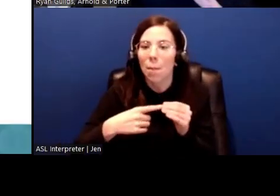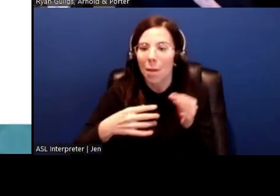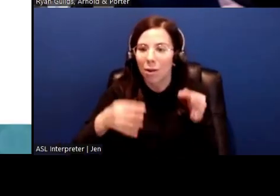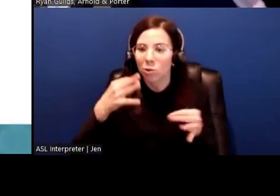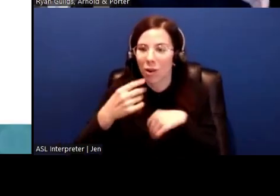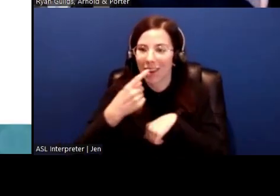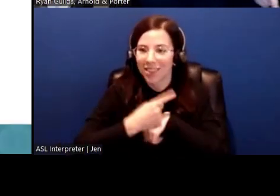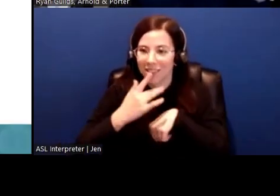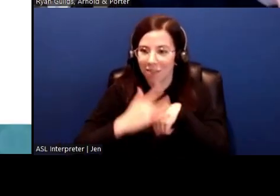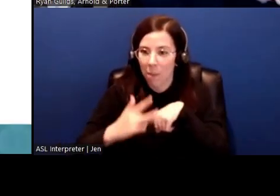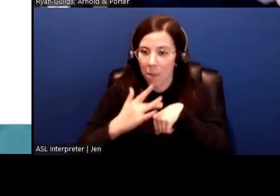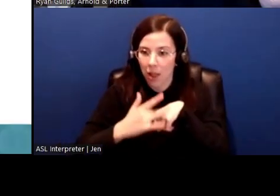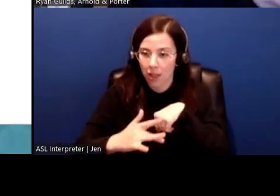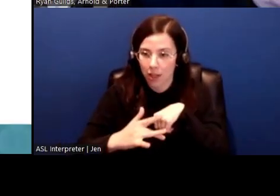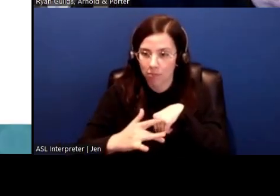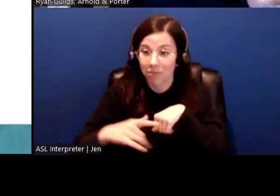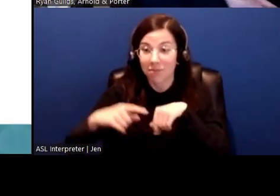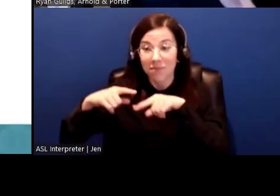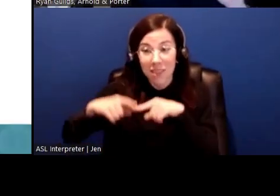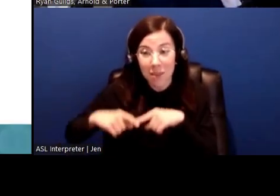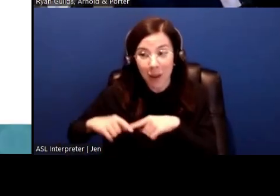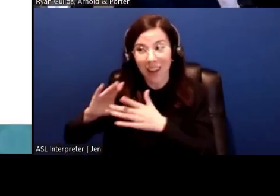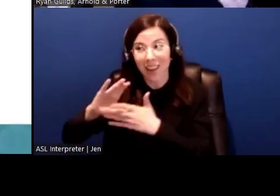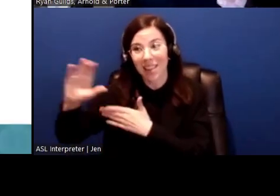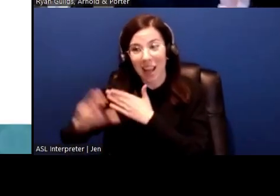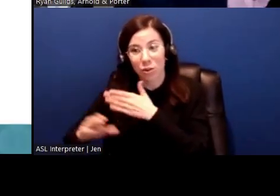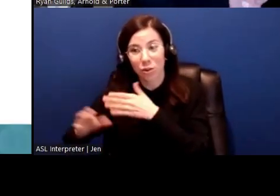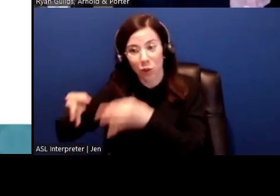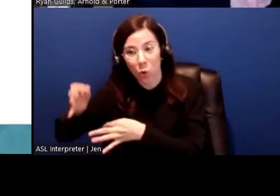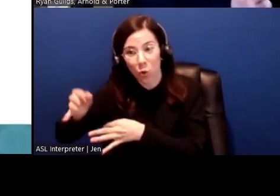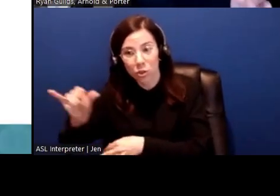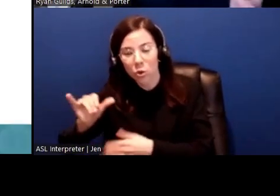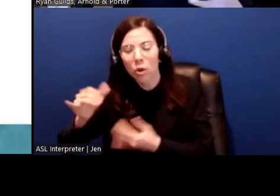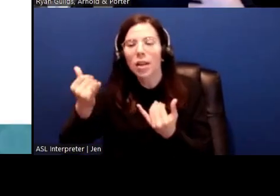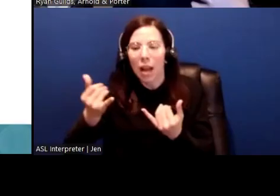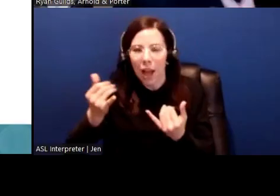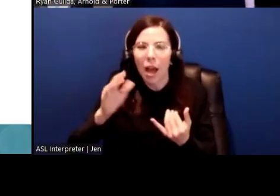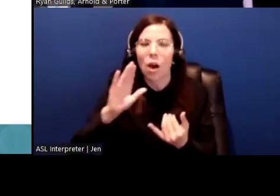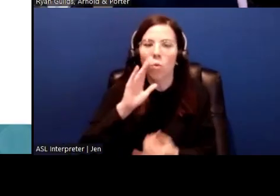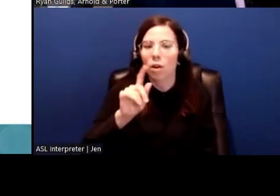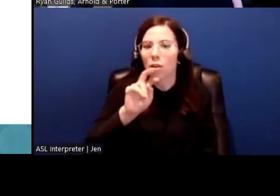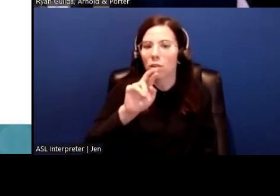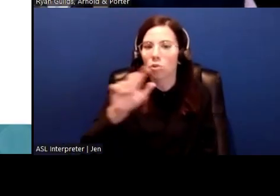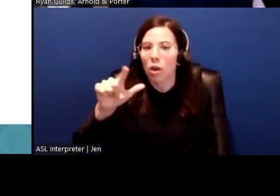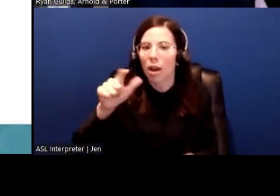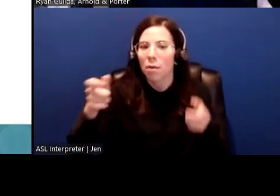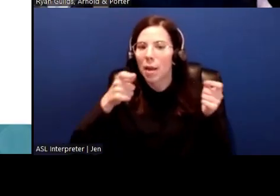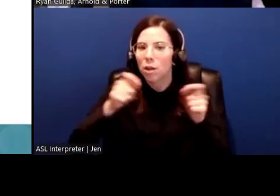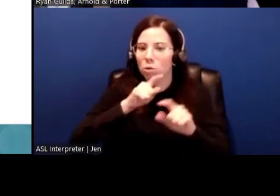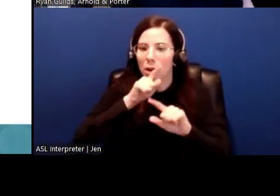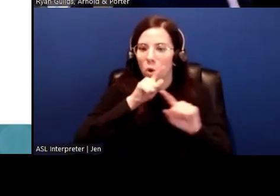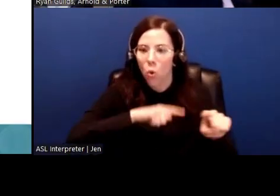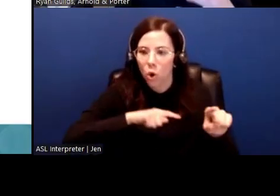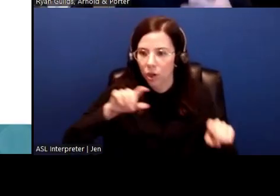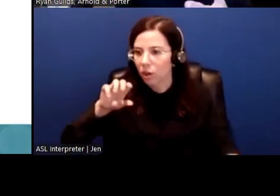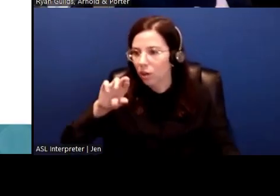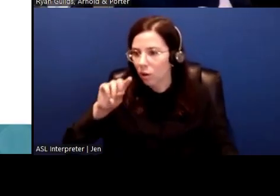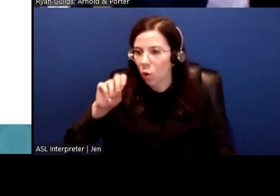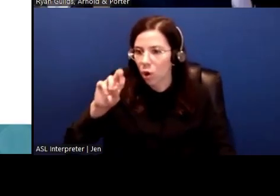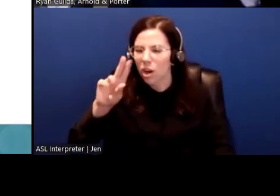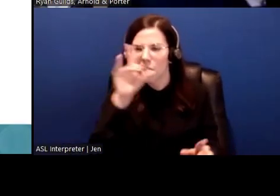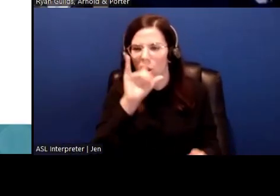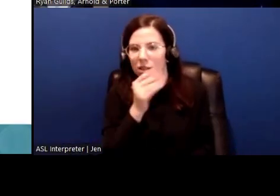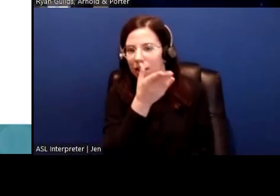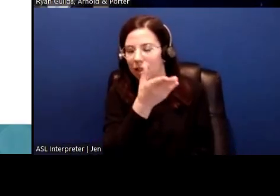flowing from that and the court's own calendar, you get a trial management order. And this is an example of what a trial management order looks